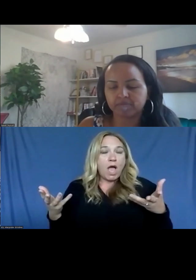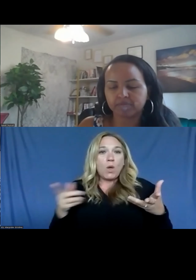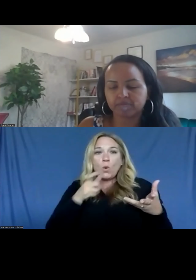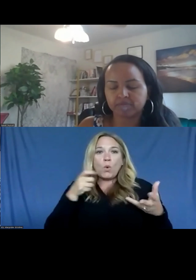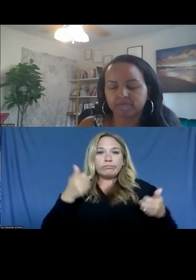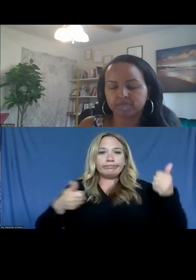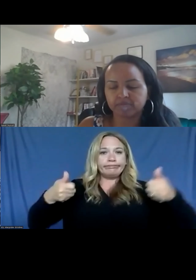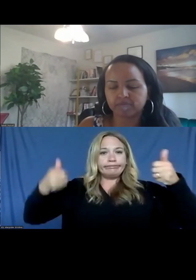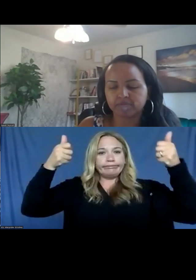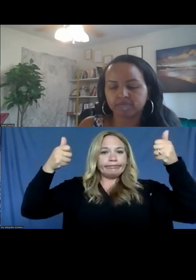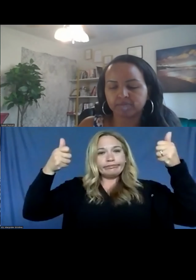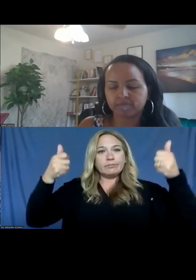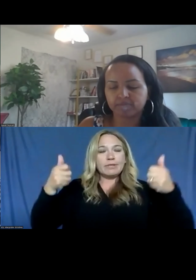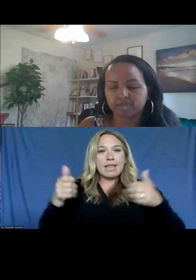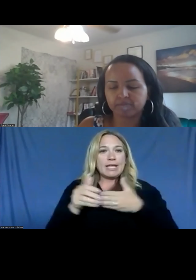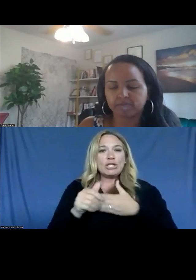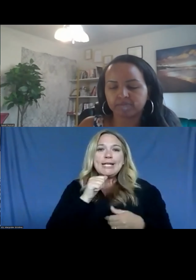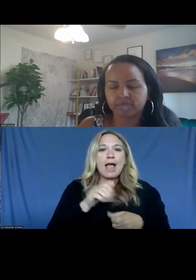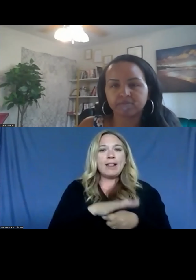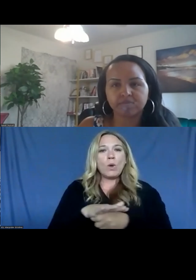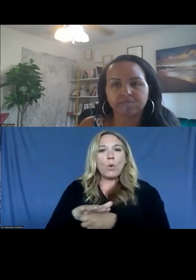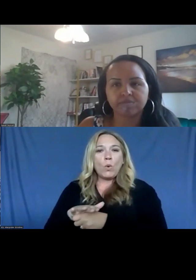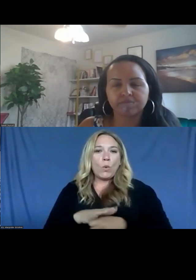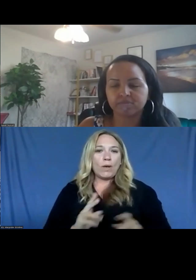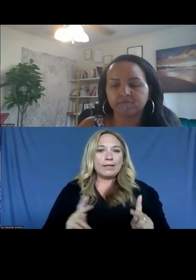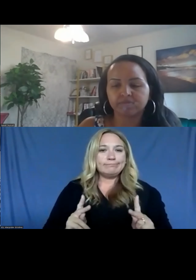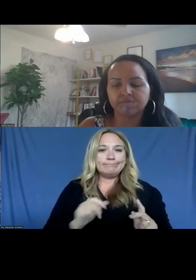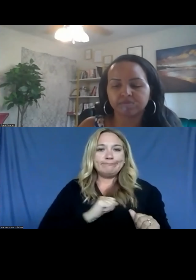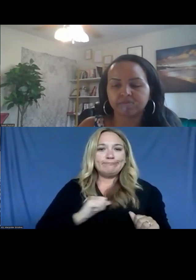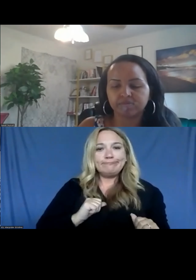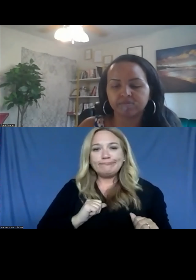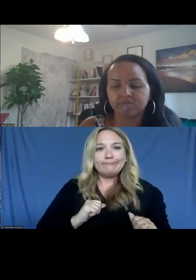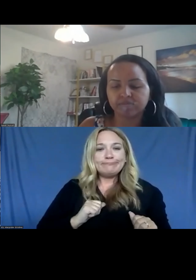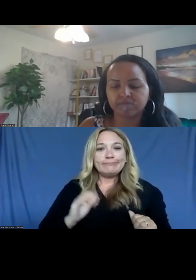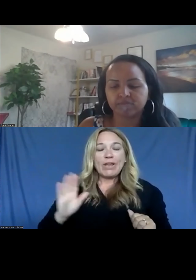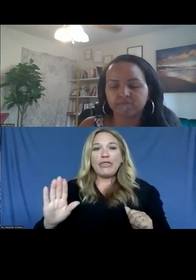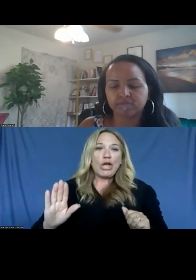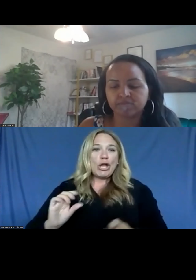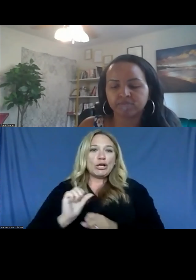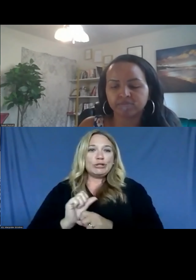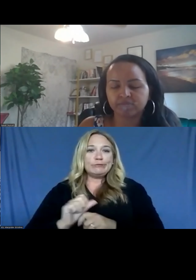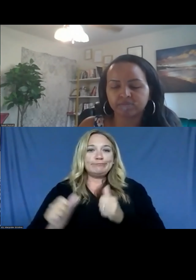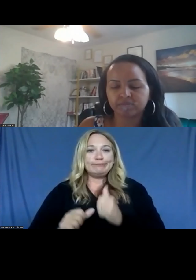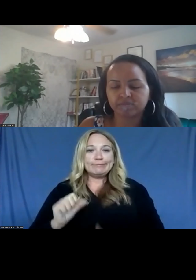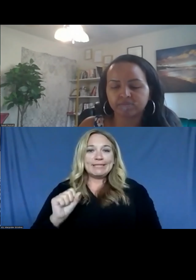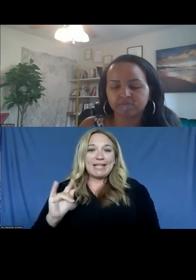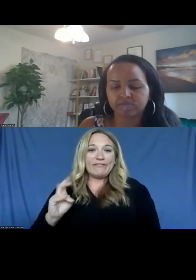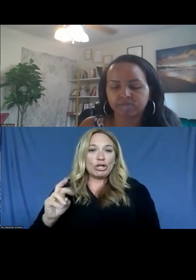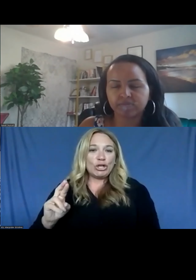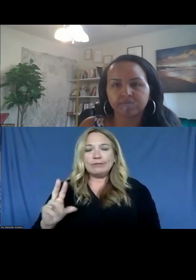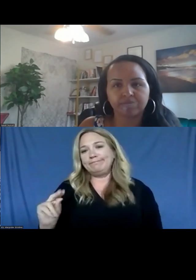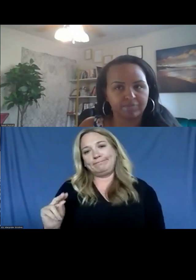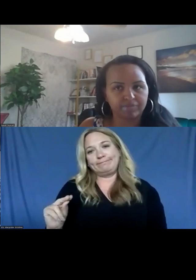It's not your local assembly member, it's not their staffer. These decisions are being made at very